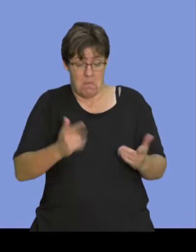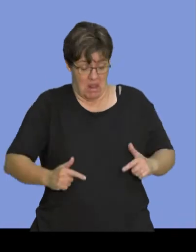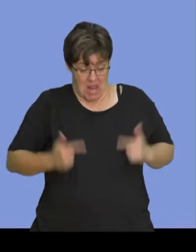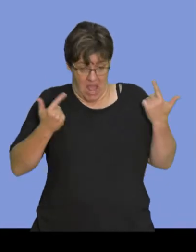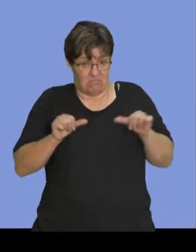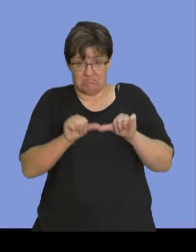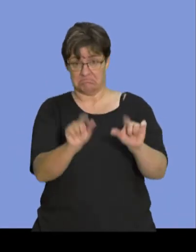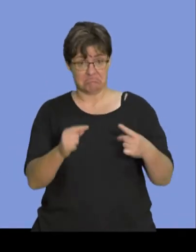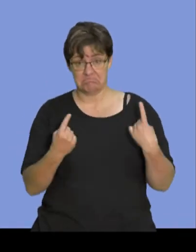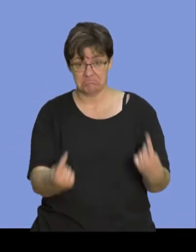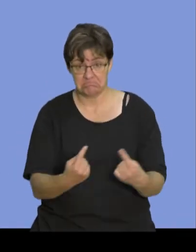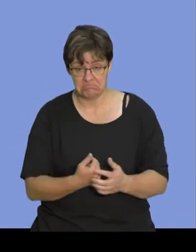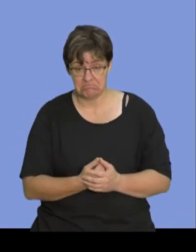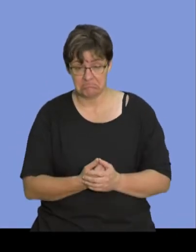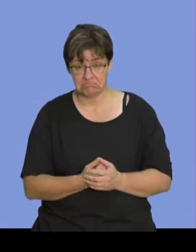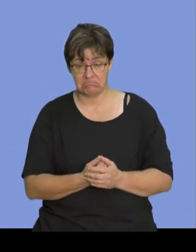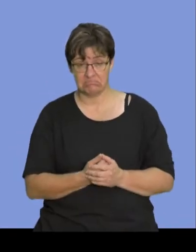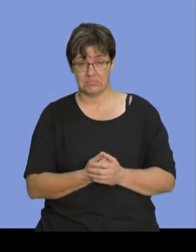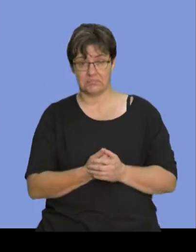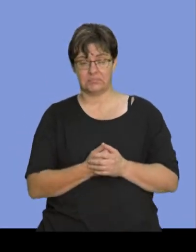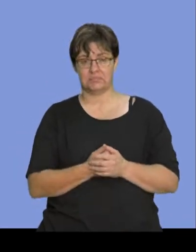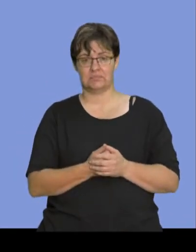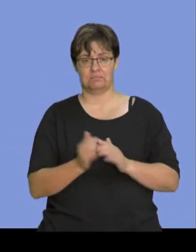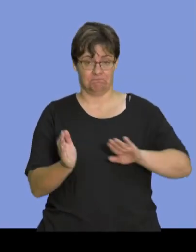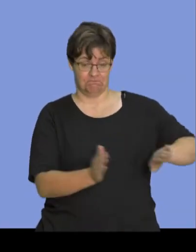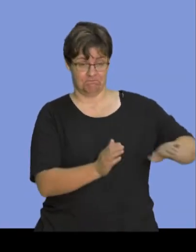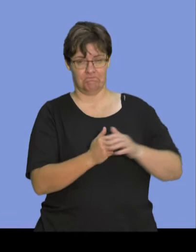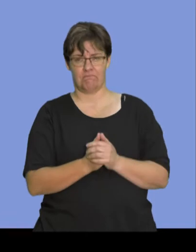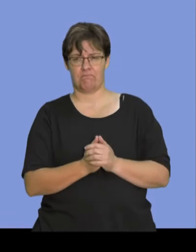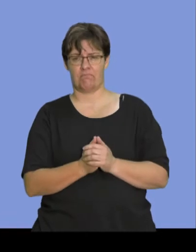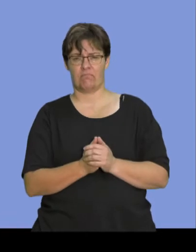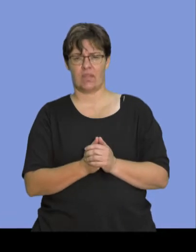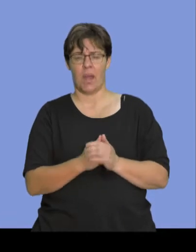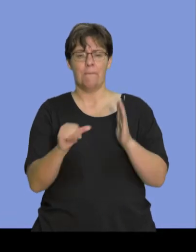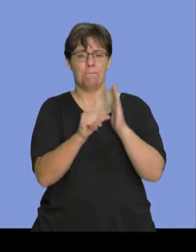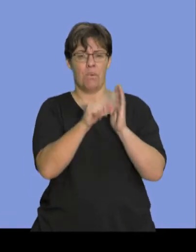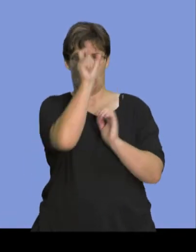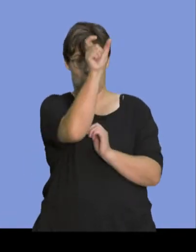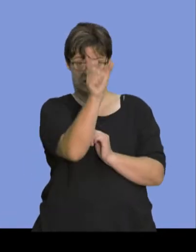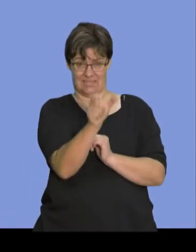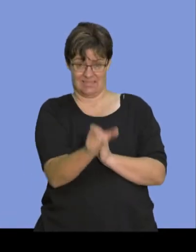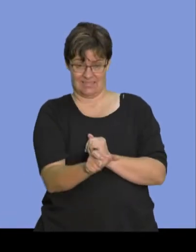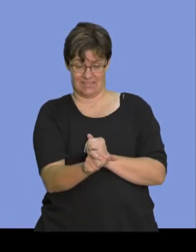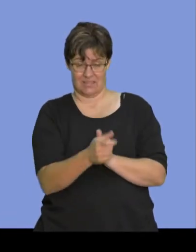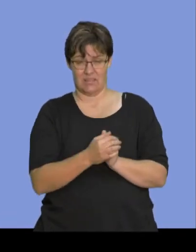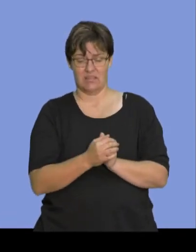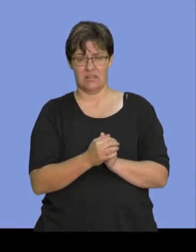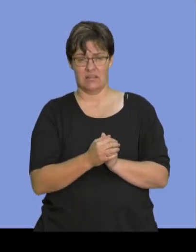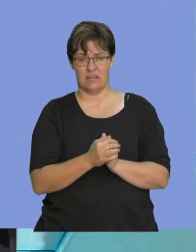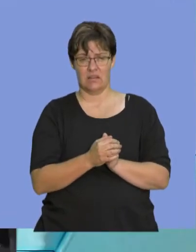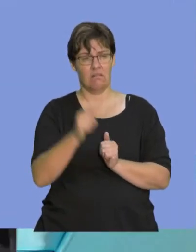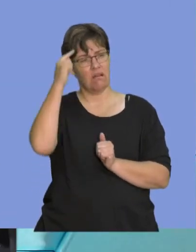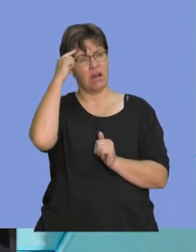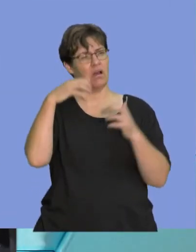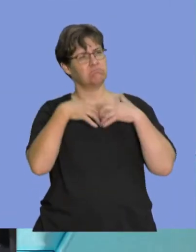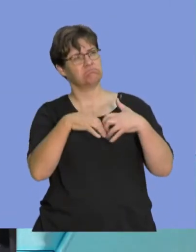wouldn't be sustained on planet Earth, right? Okay, now the keywords. It's very important. If you think